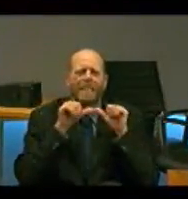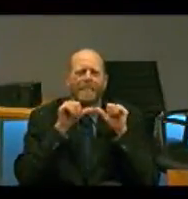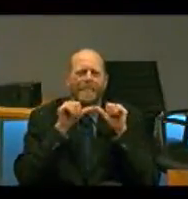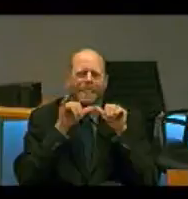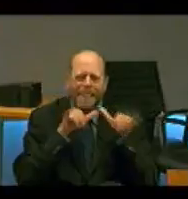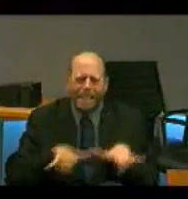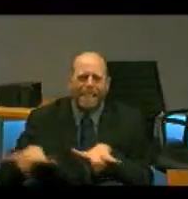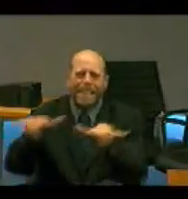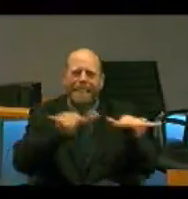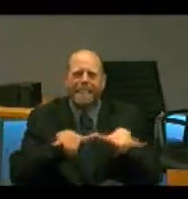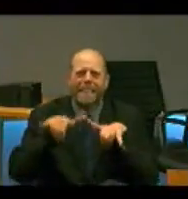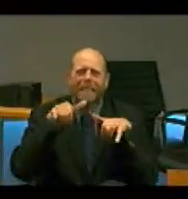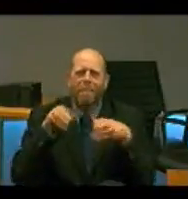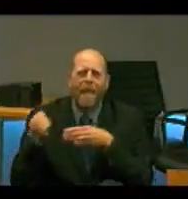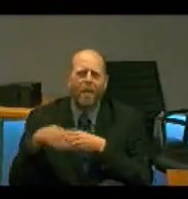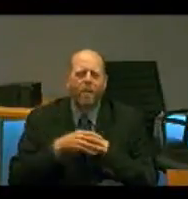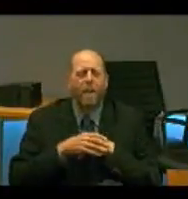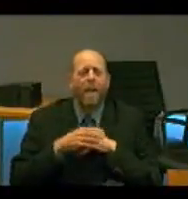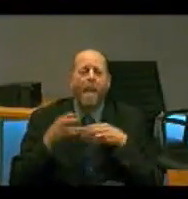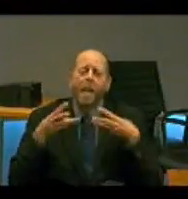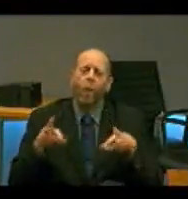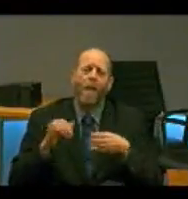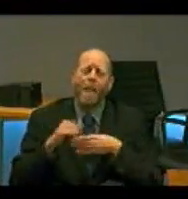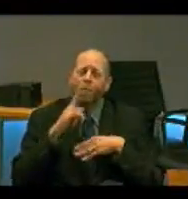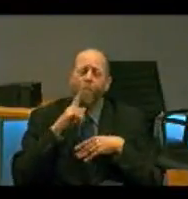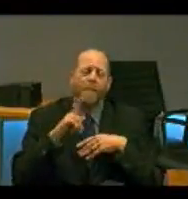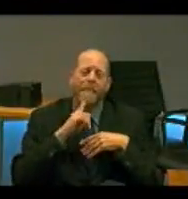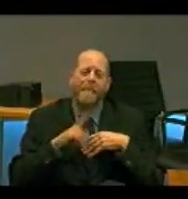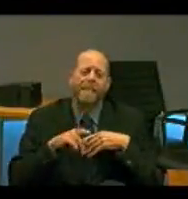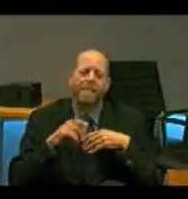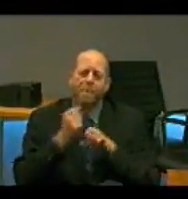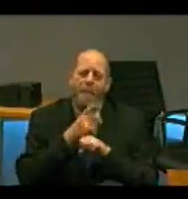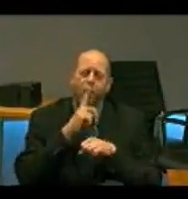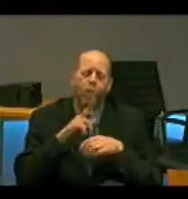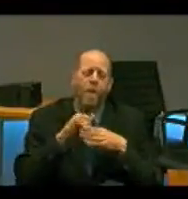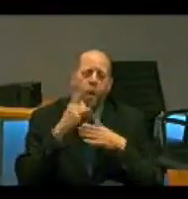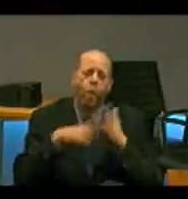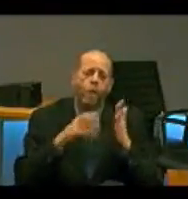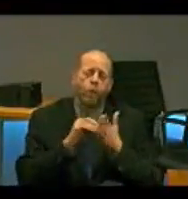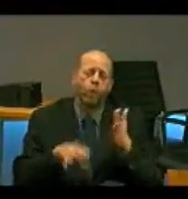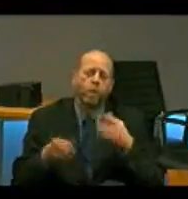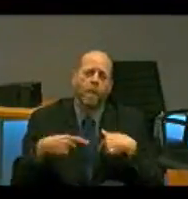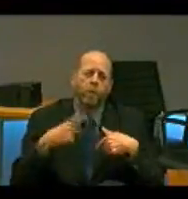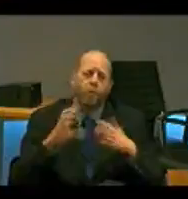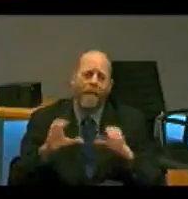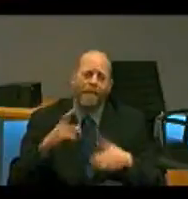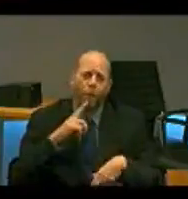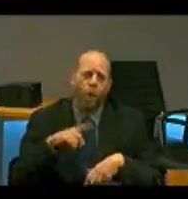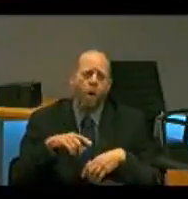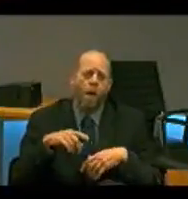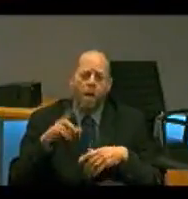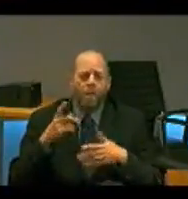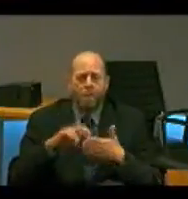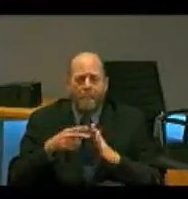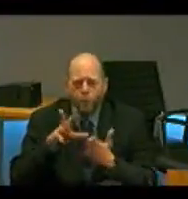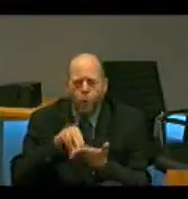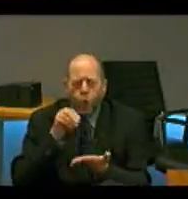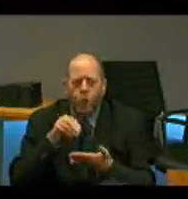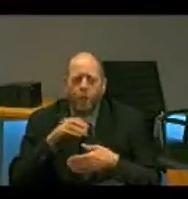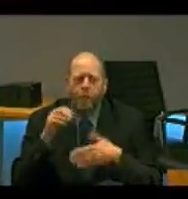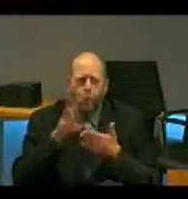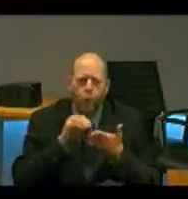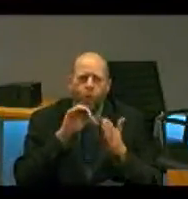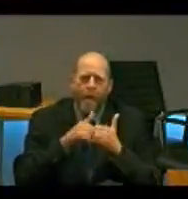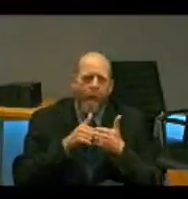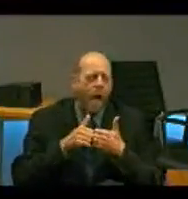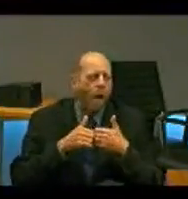consistent manner, and in a manner that really is ensuring that what students come to class for, which is to learn, and to